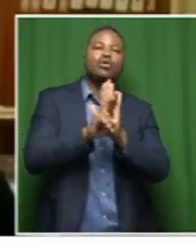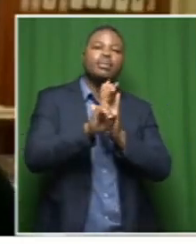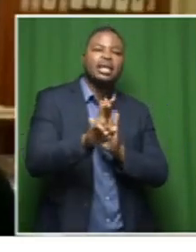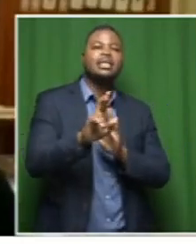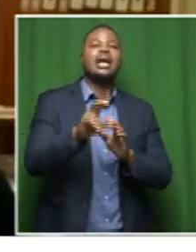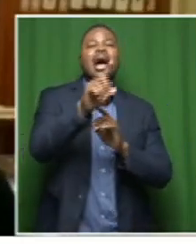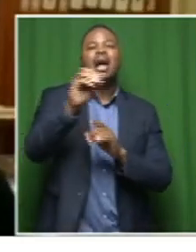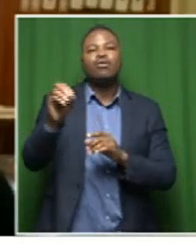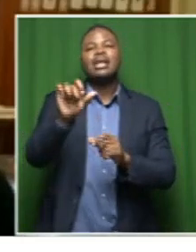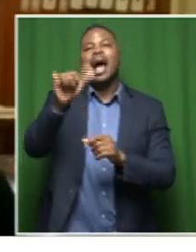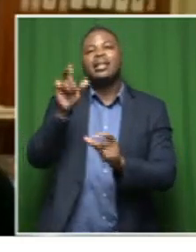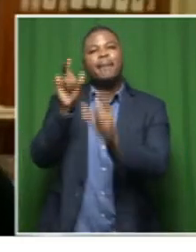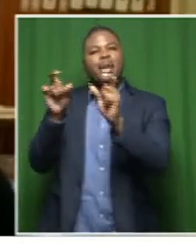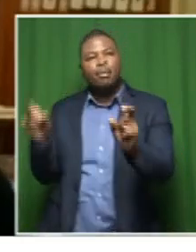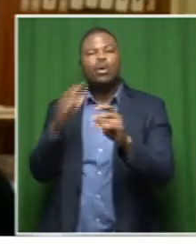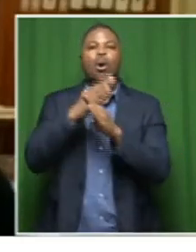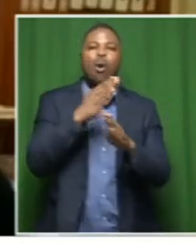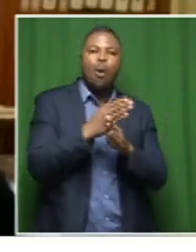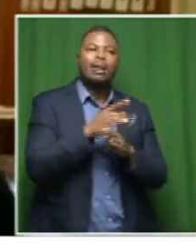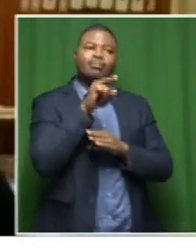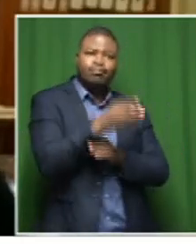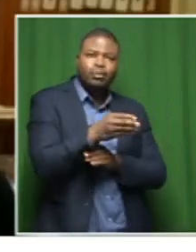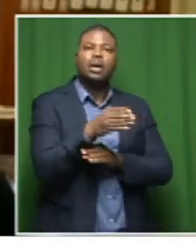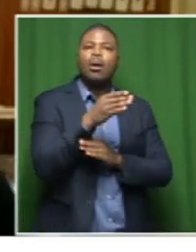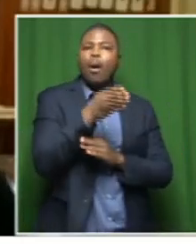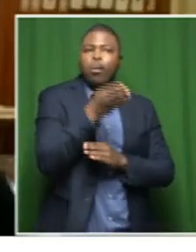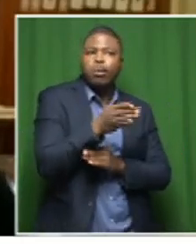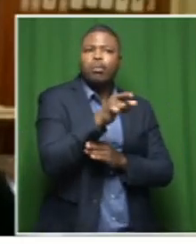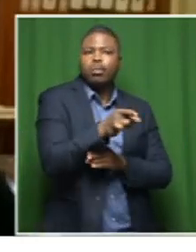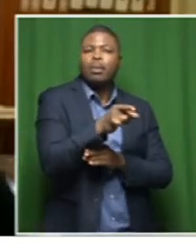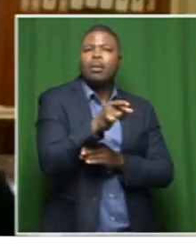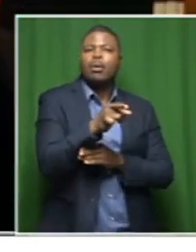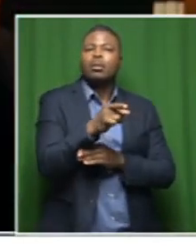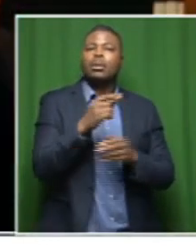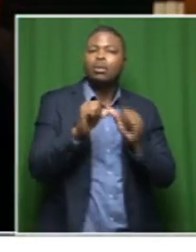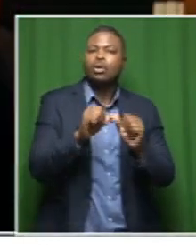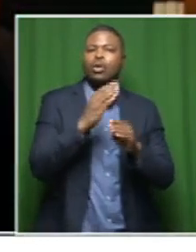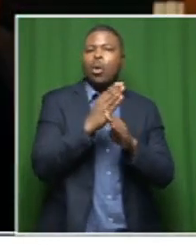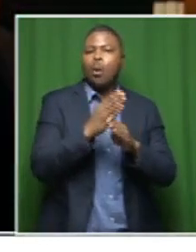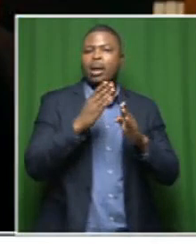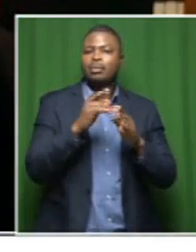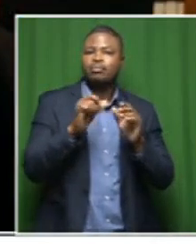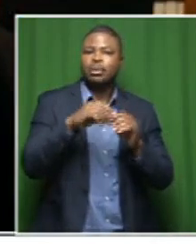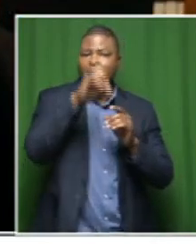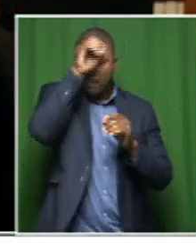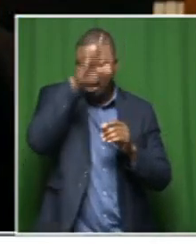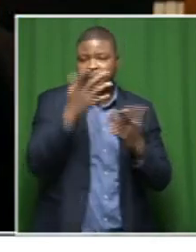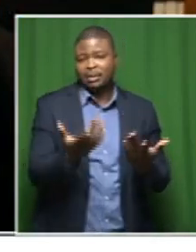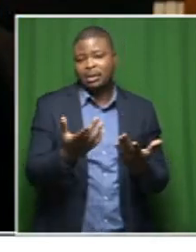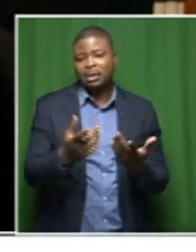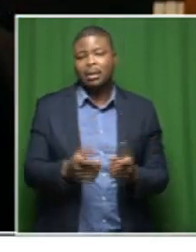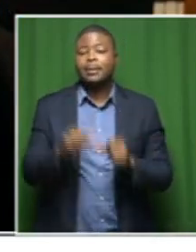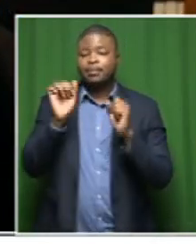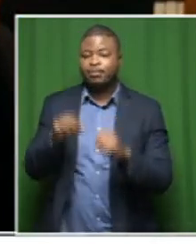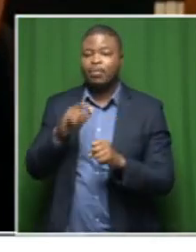continue now working in the mining industry, who remain traumatized in Marikana. So we'll continue asking about the quest for